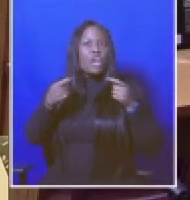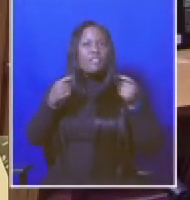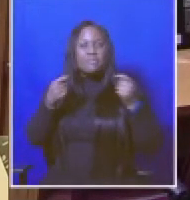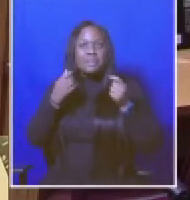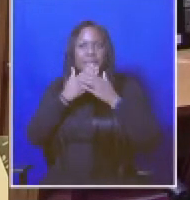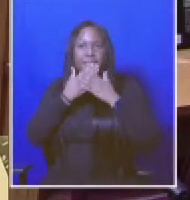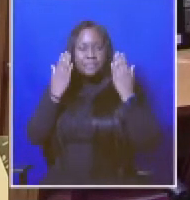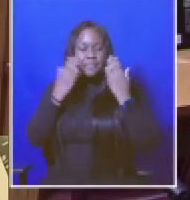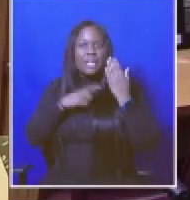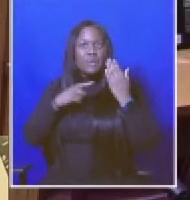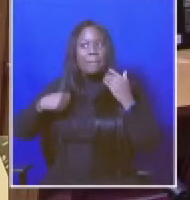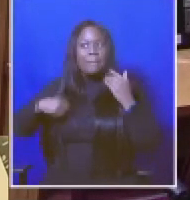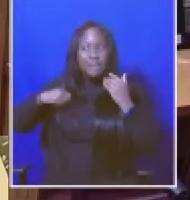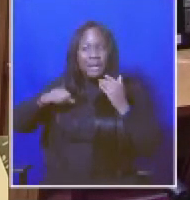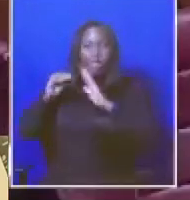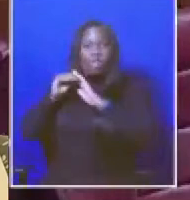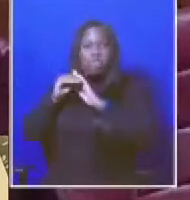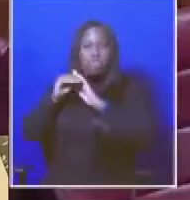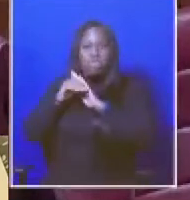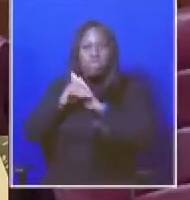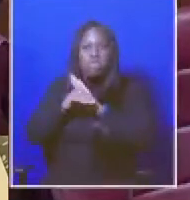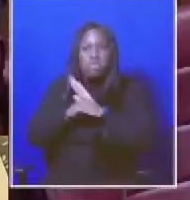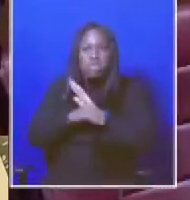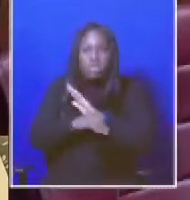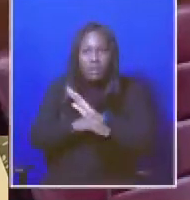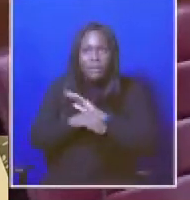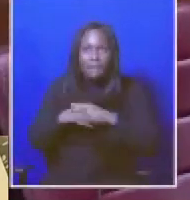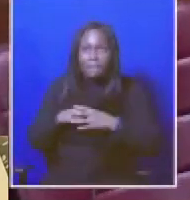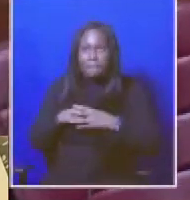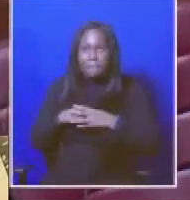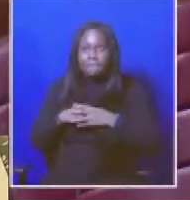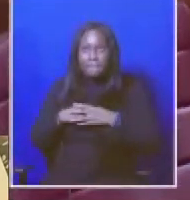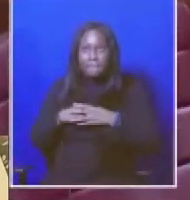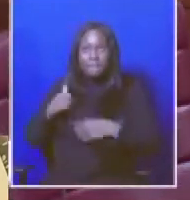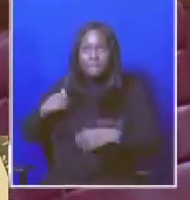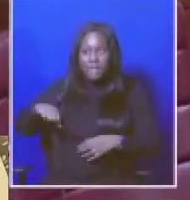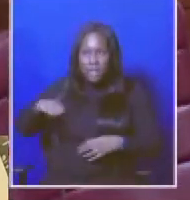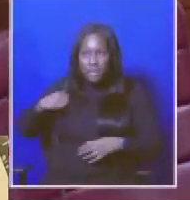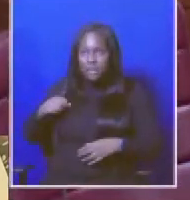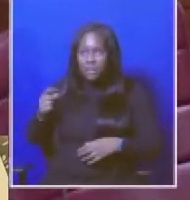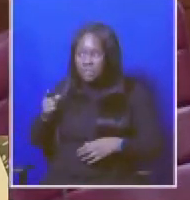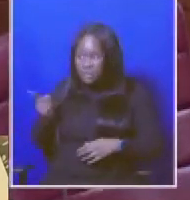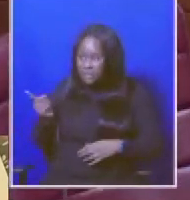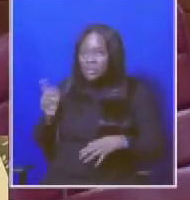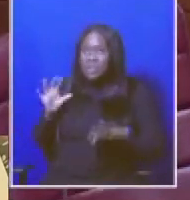municipalities, effectively propelling local government into a caucusocracy.